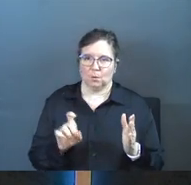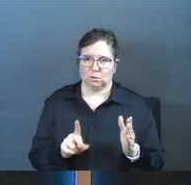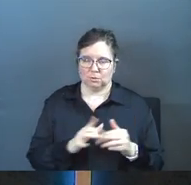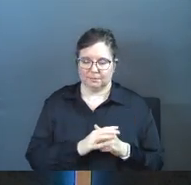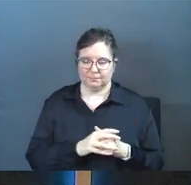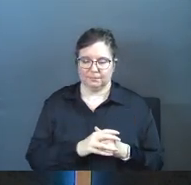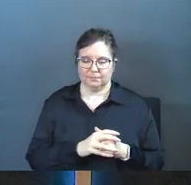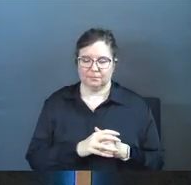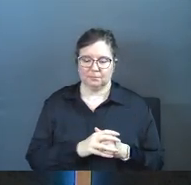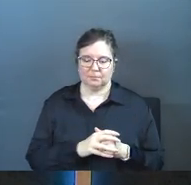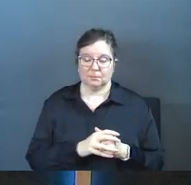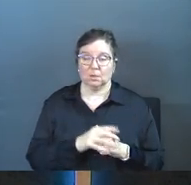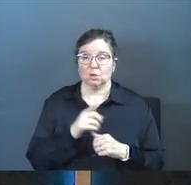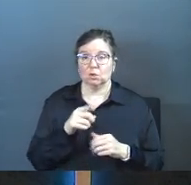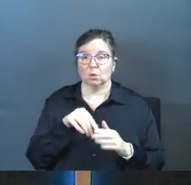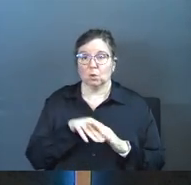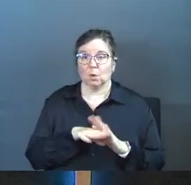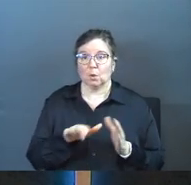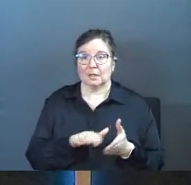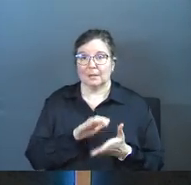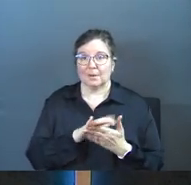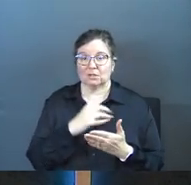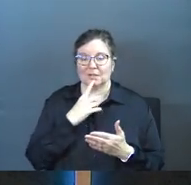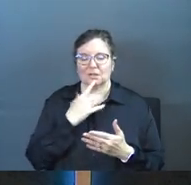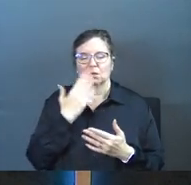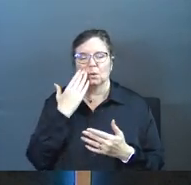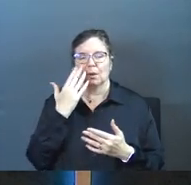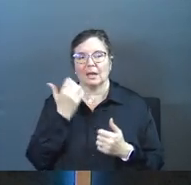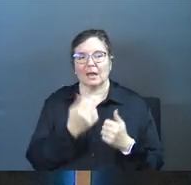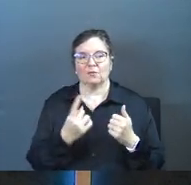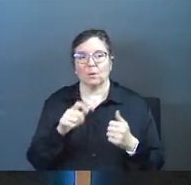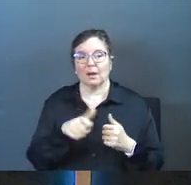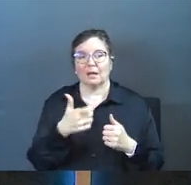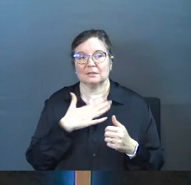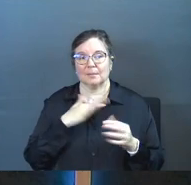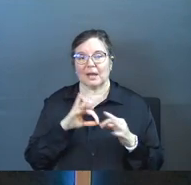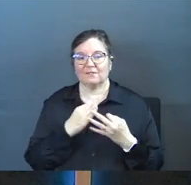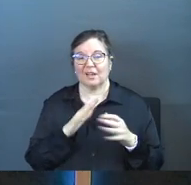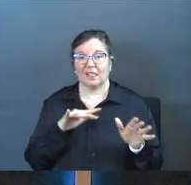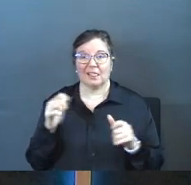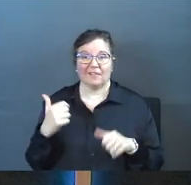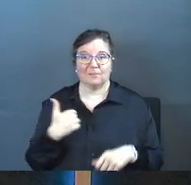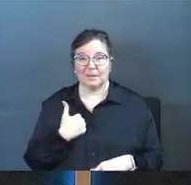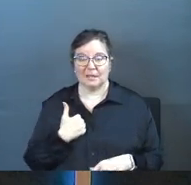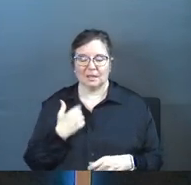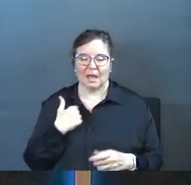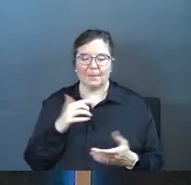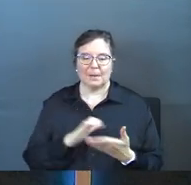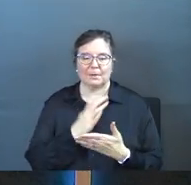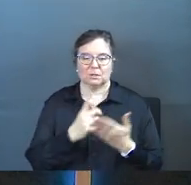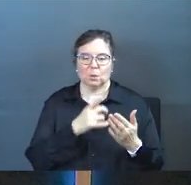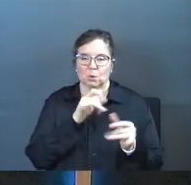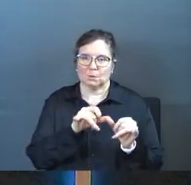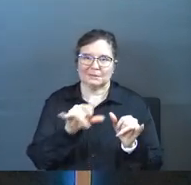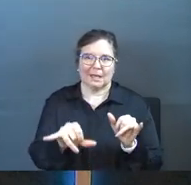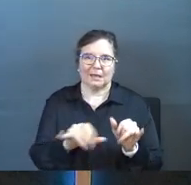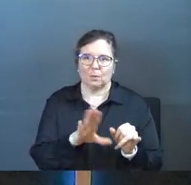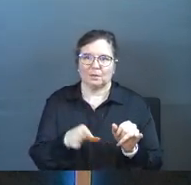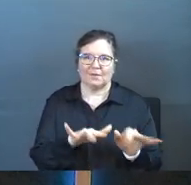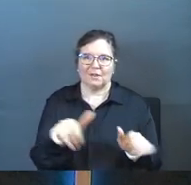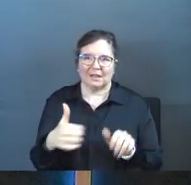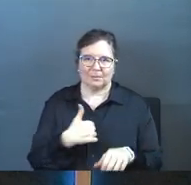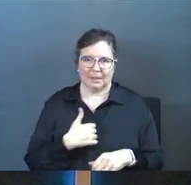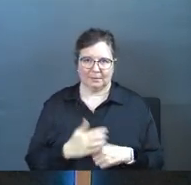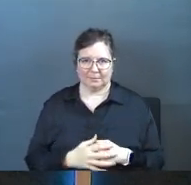question. Do you go into the marriage and say, you know what? Everybody else in my family left me. I'm going to marry someone who will never leave